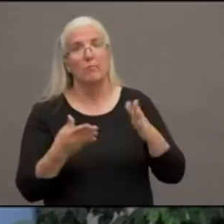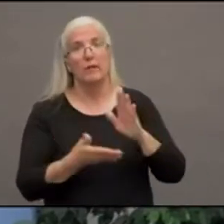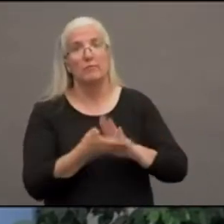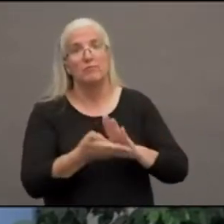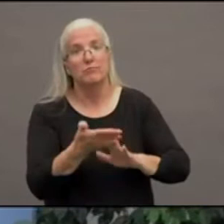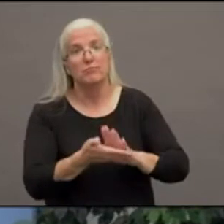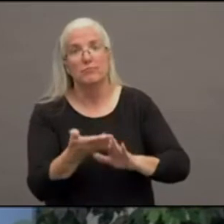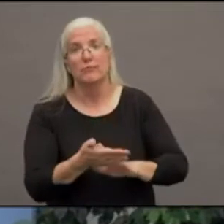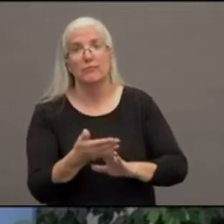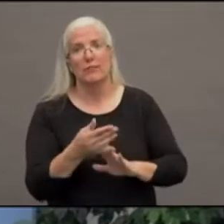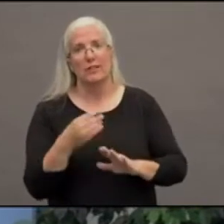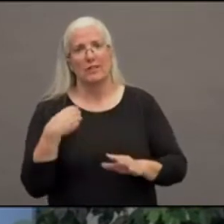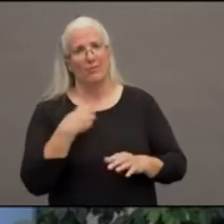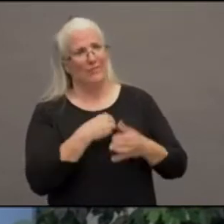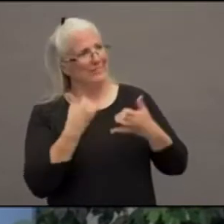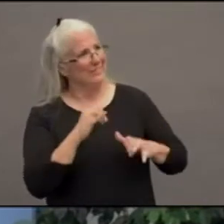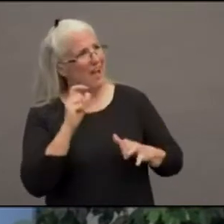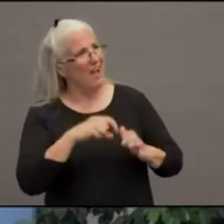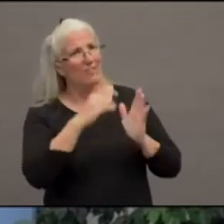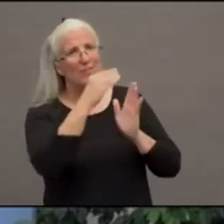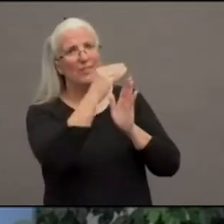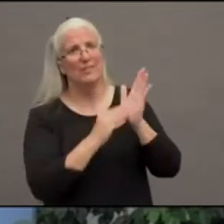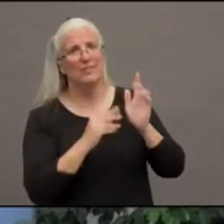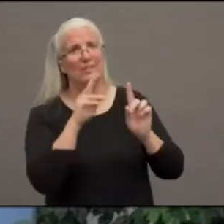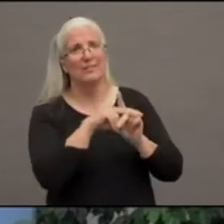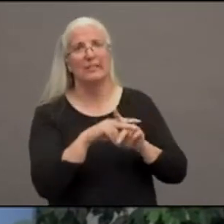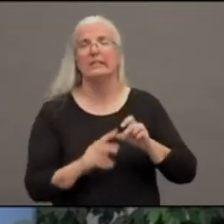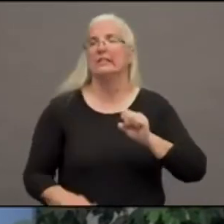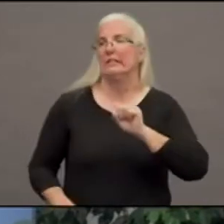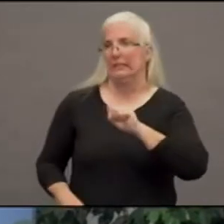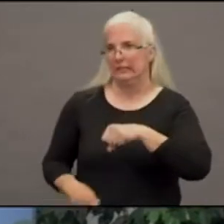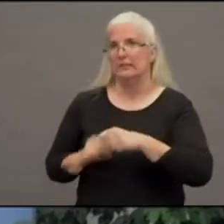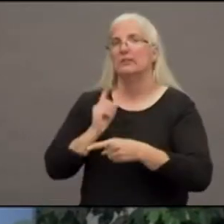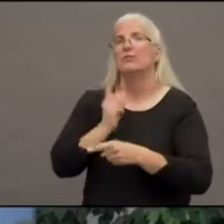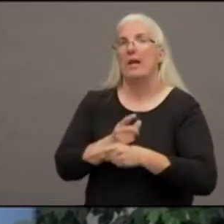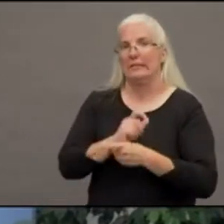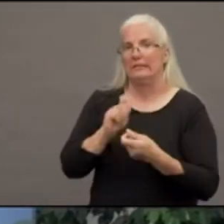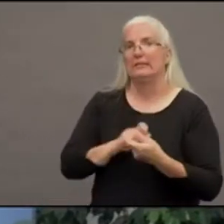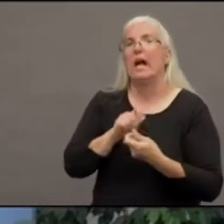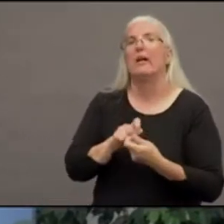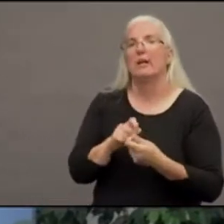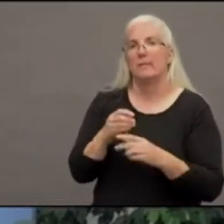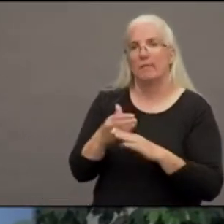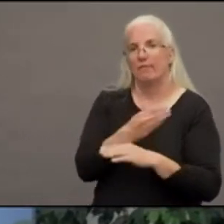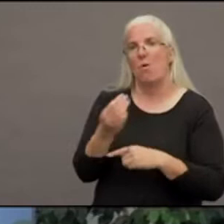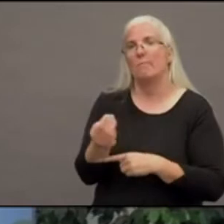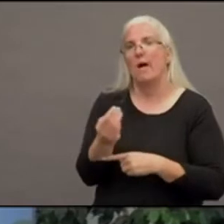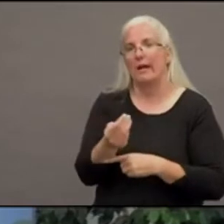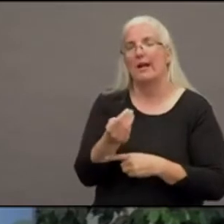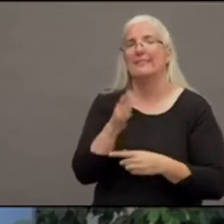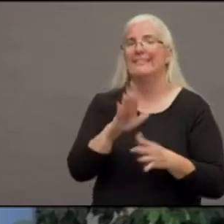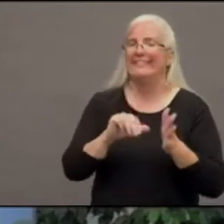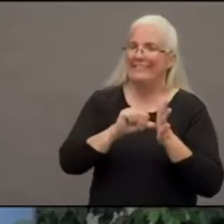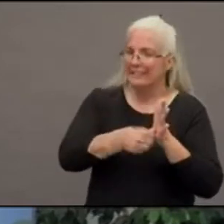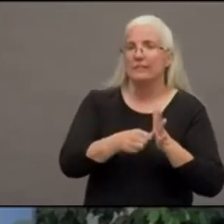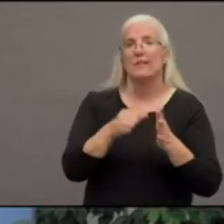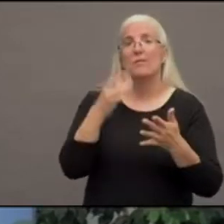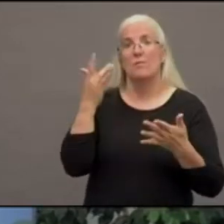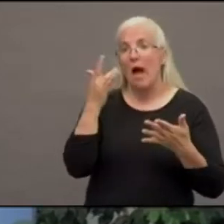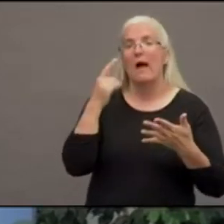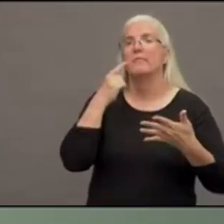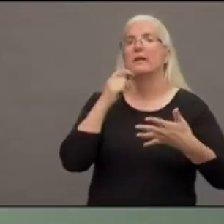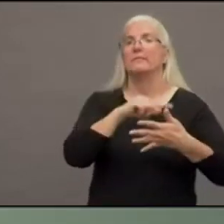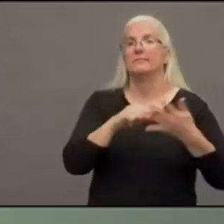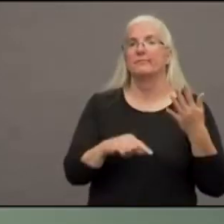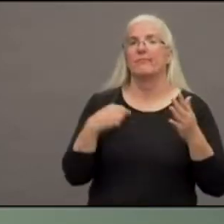this? Absolutely. And it's important for several reasons. One is we're making these protocols now